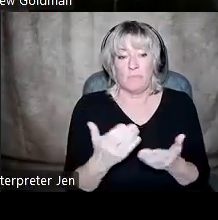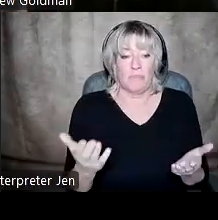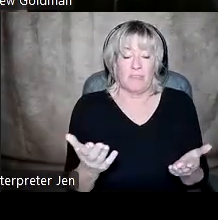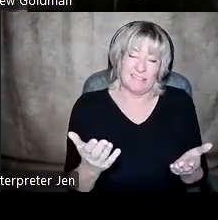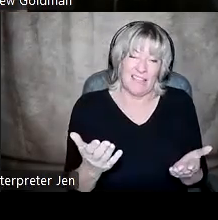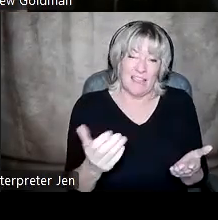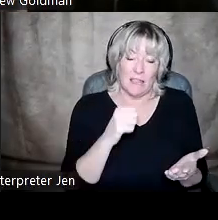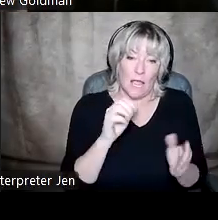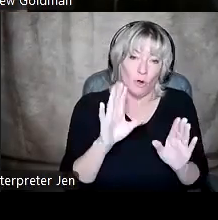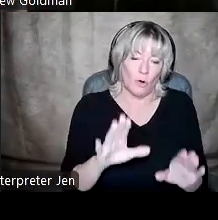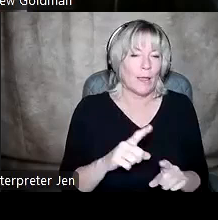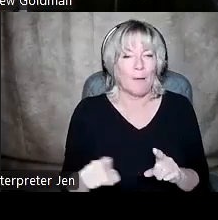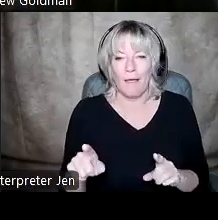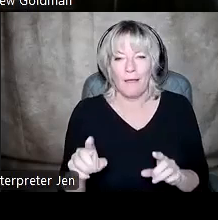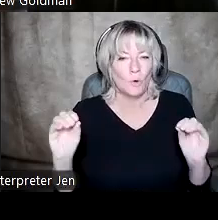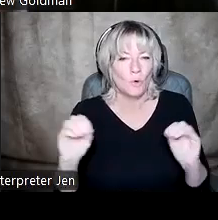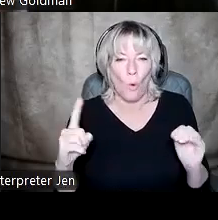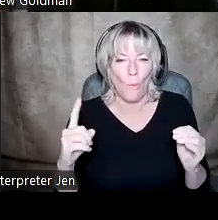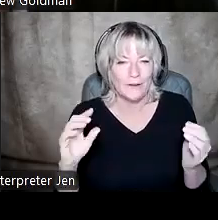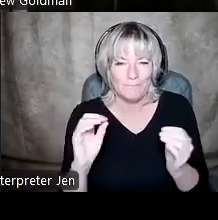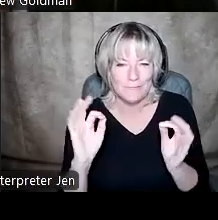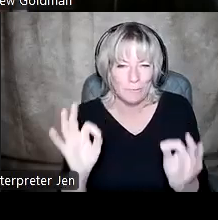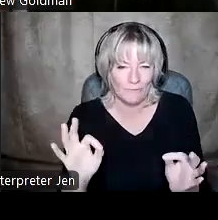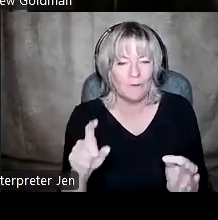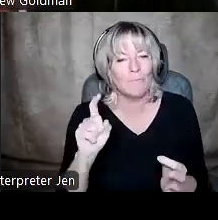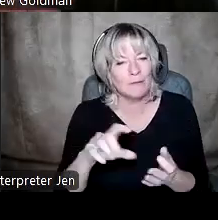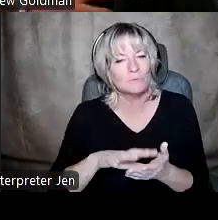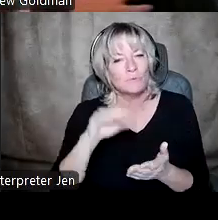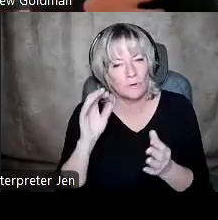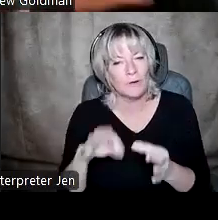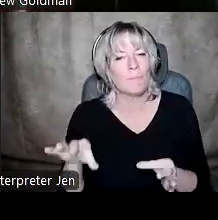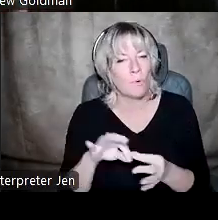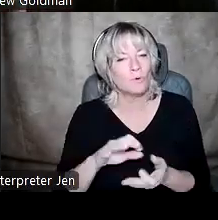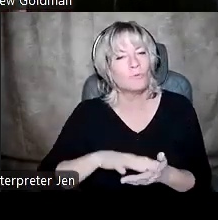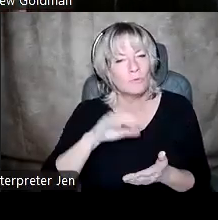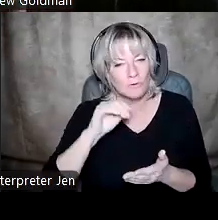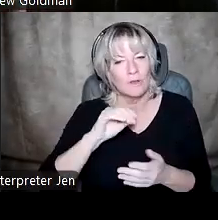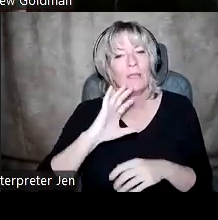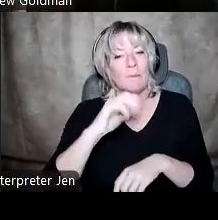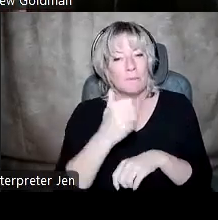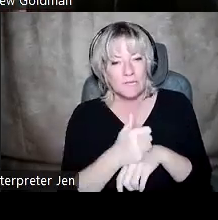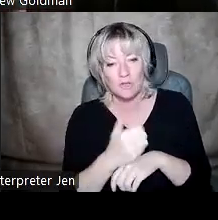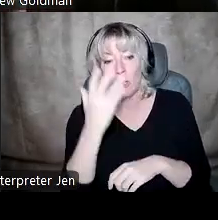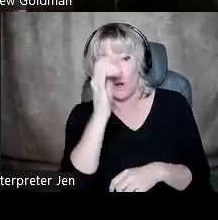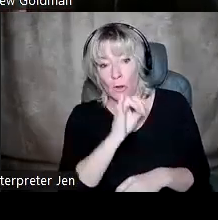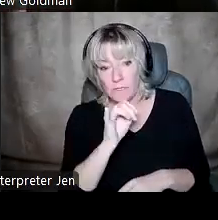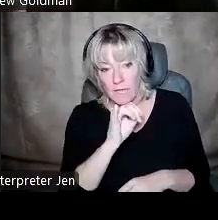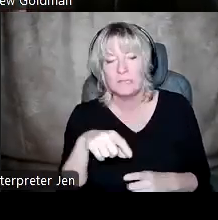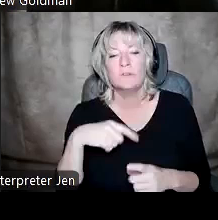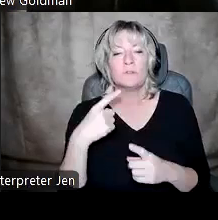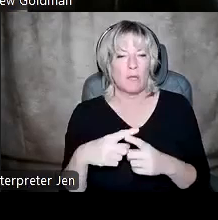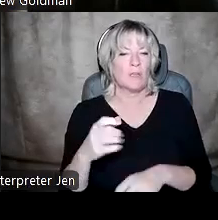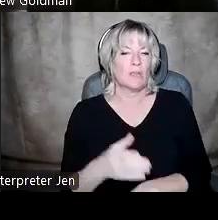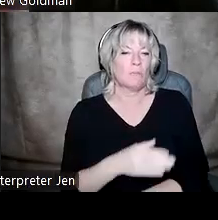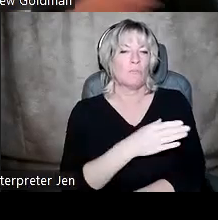but we got to learn from what we're doing here. We got to understand what implementation looks like so that then we can roll out these services better for the